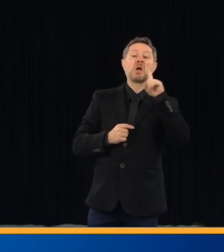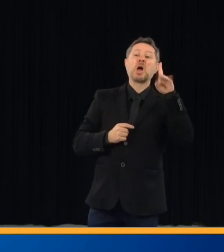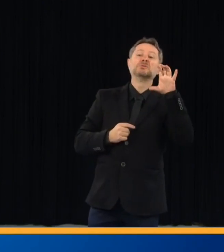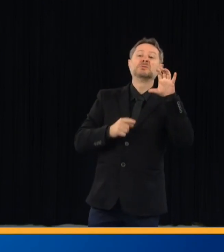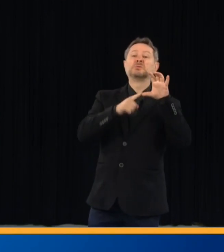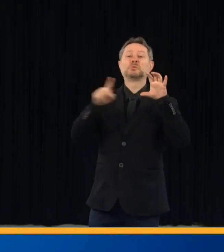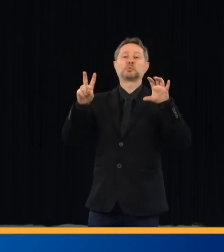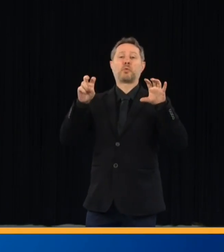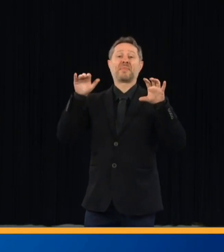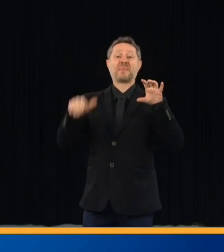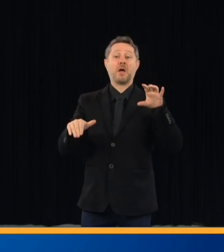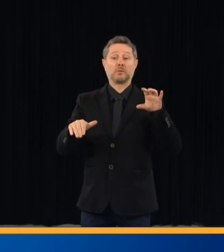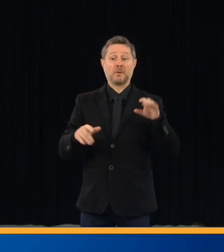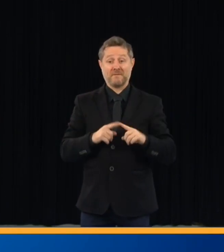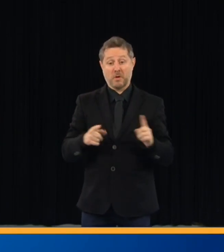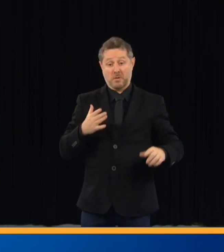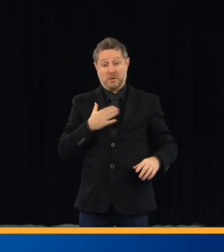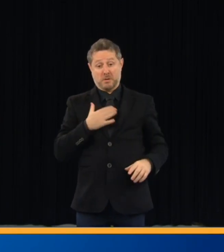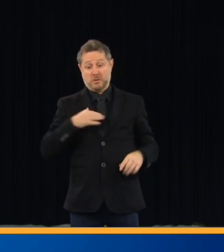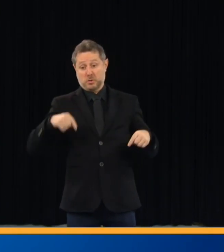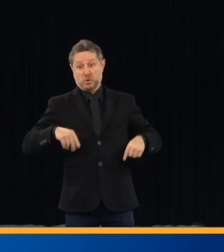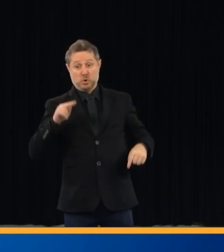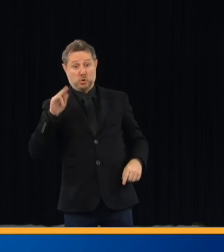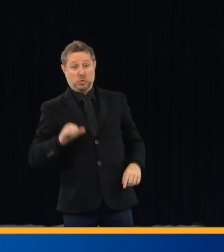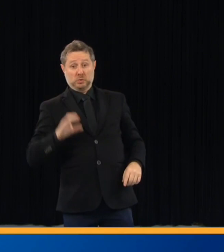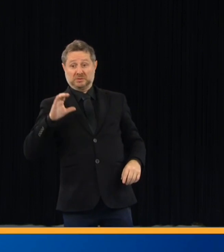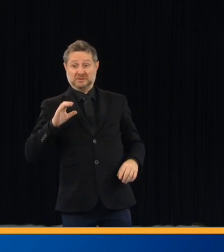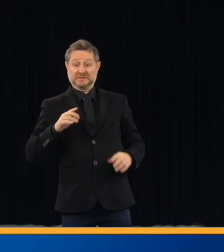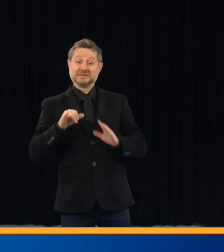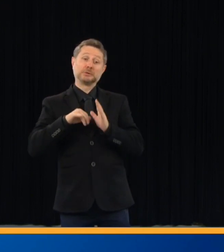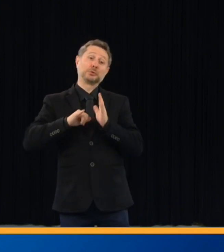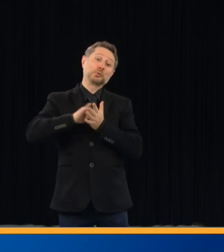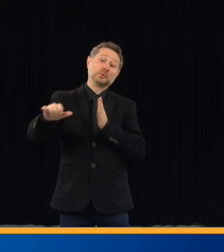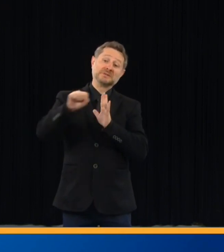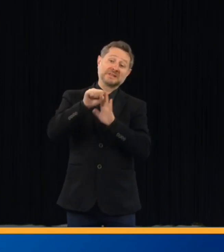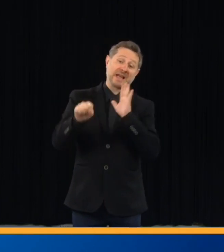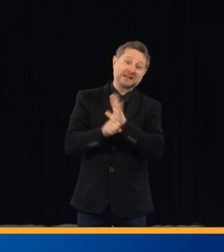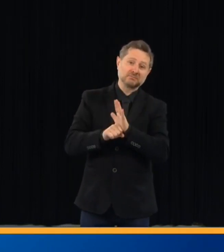about 16,000 deaths by that model.